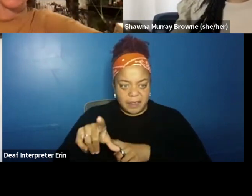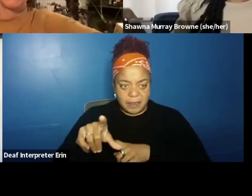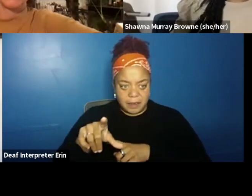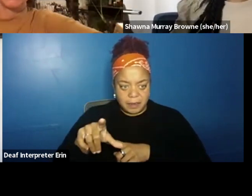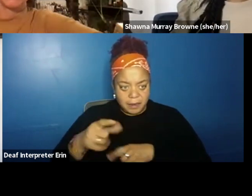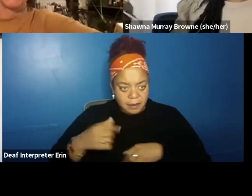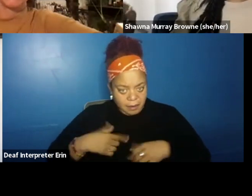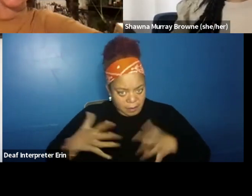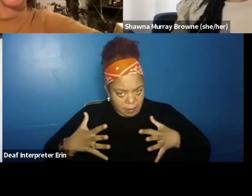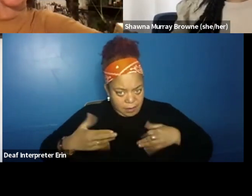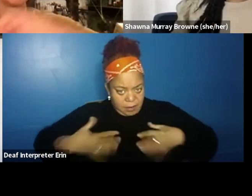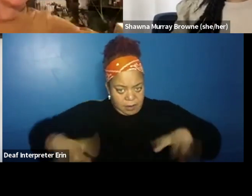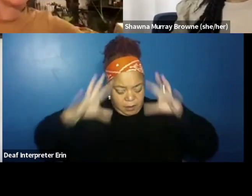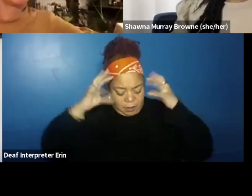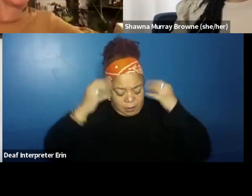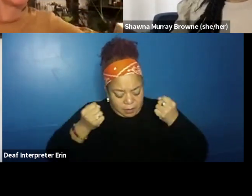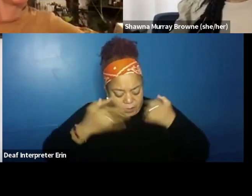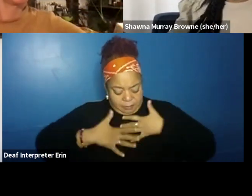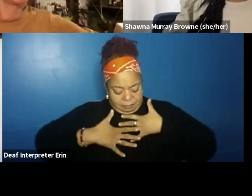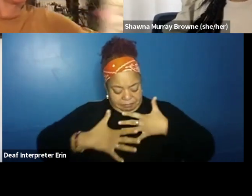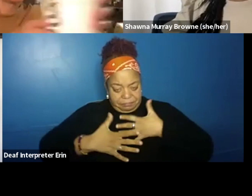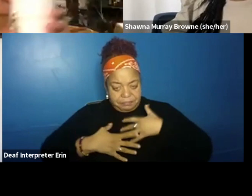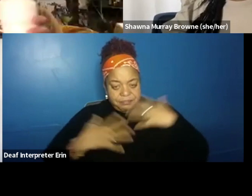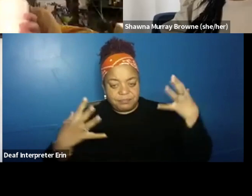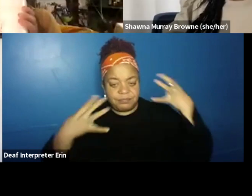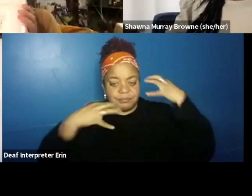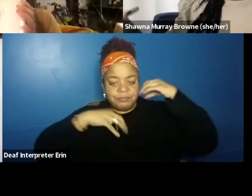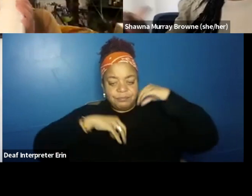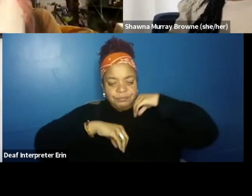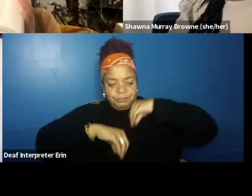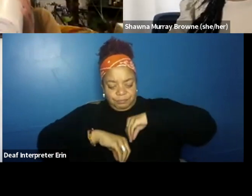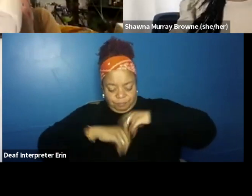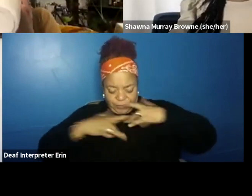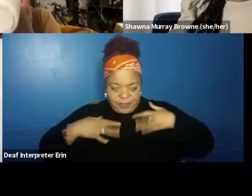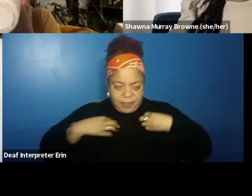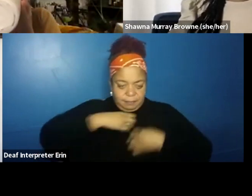I invite us all to do the same. Thank you.